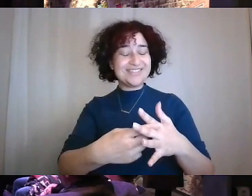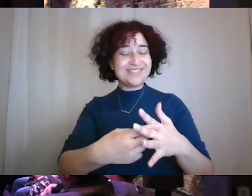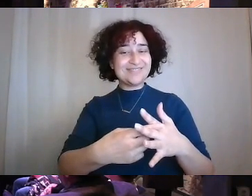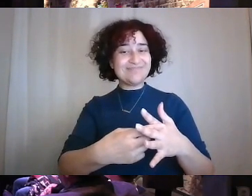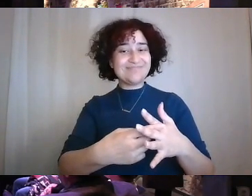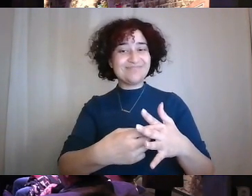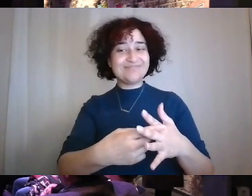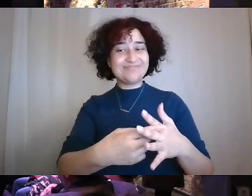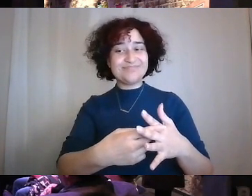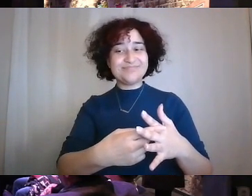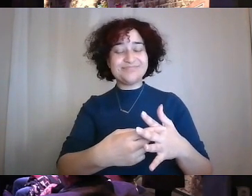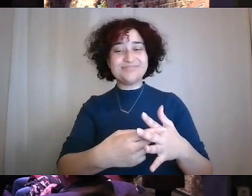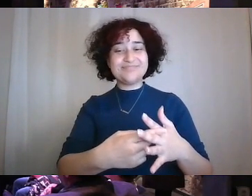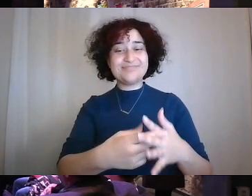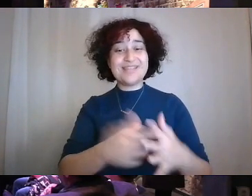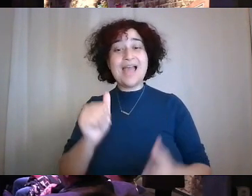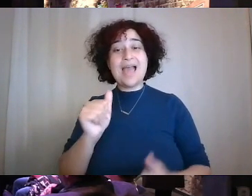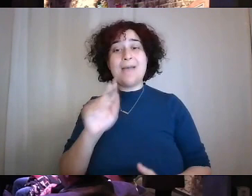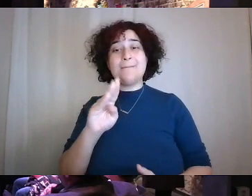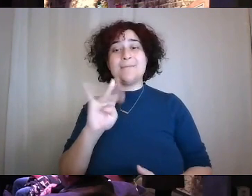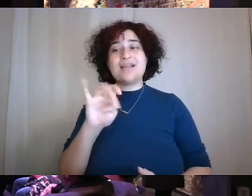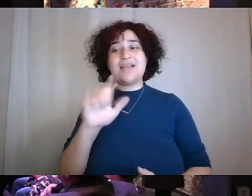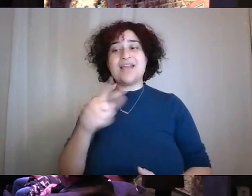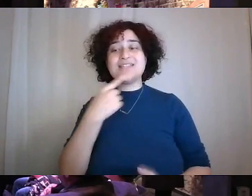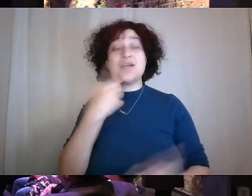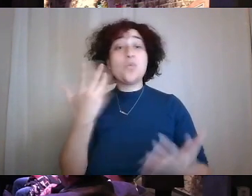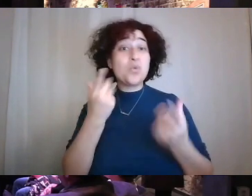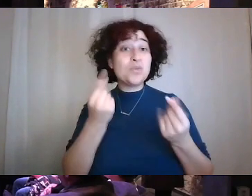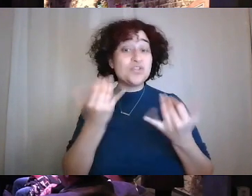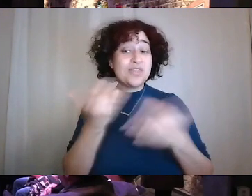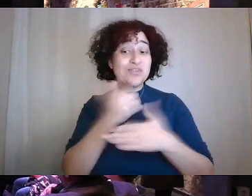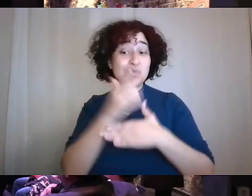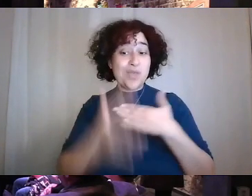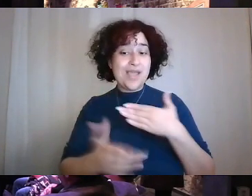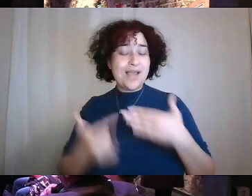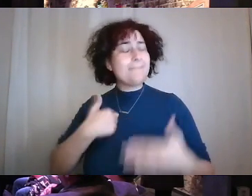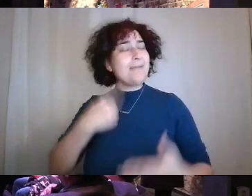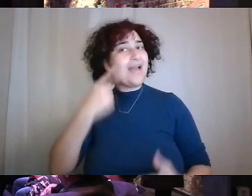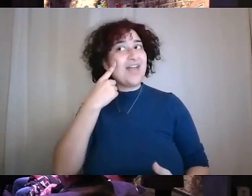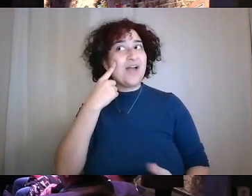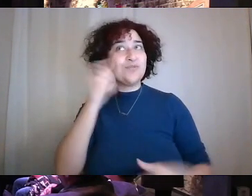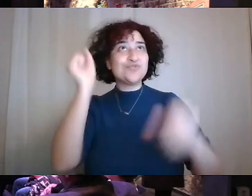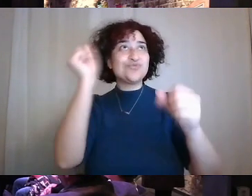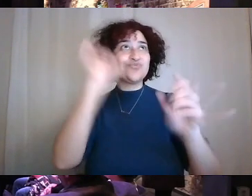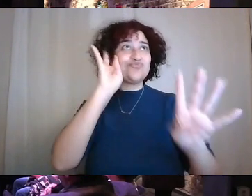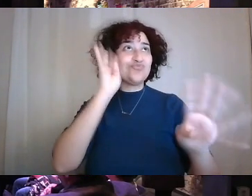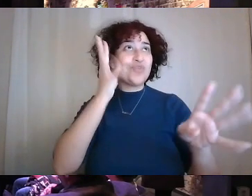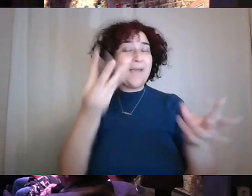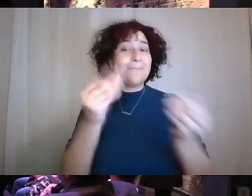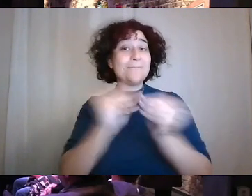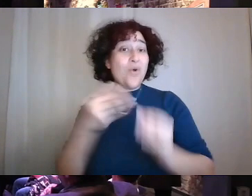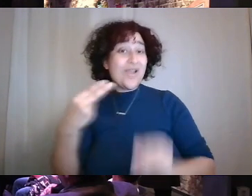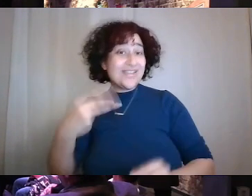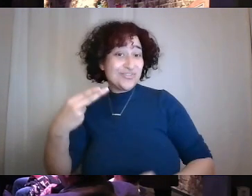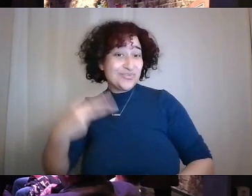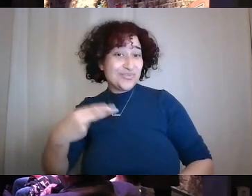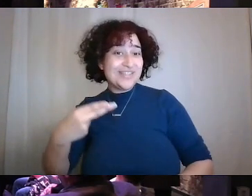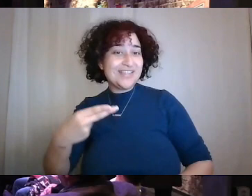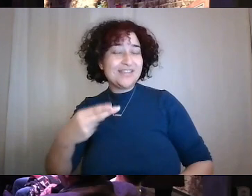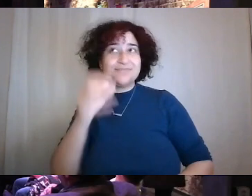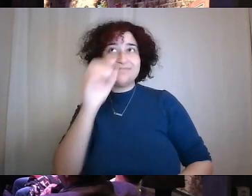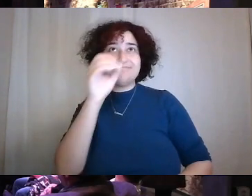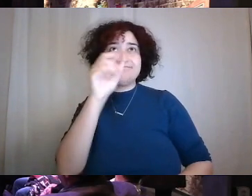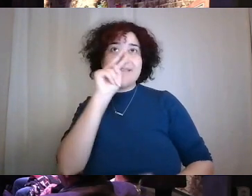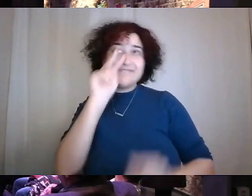Abigail posed about what are we doing this weekend? And to me, my thought was like create more history, envision and